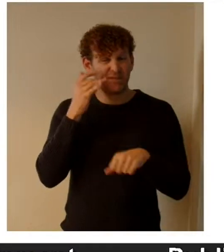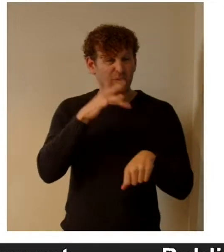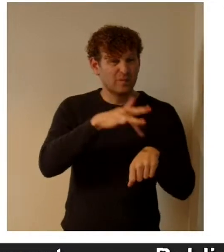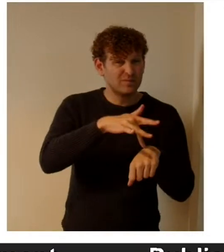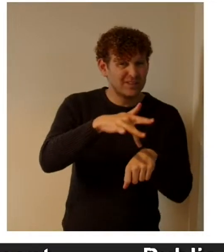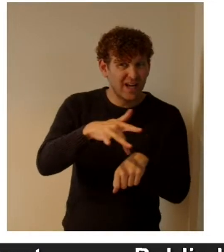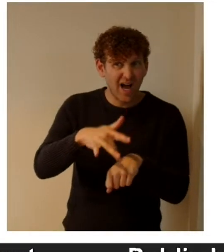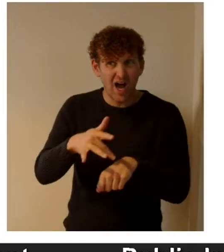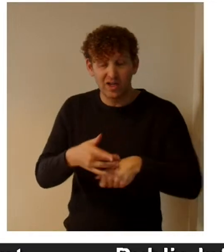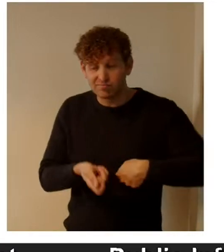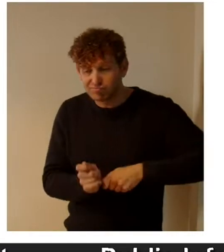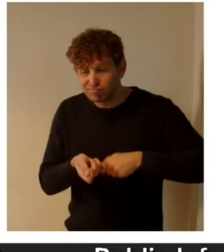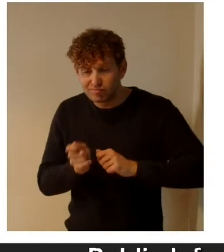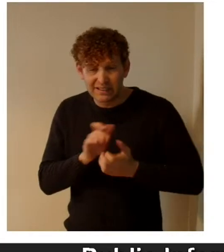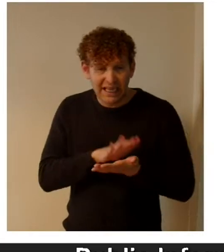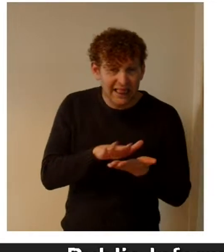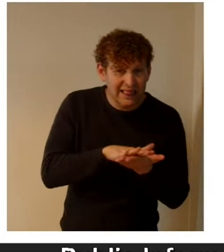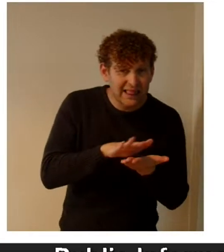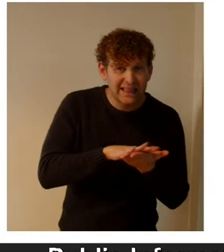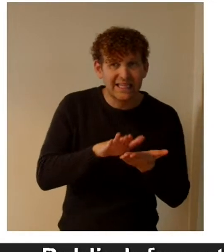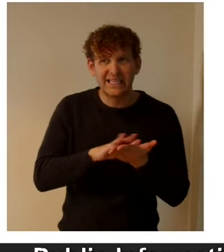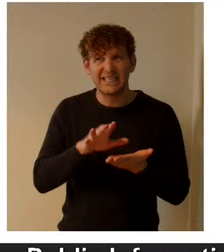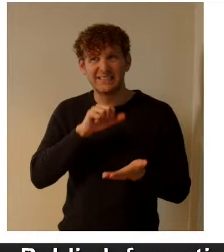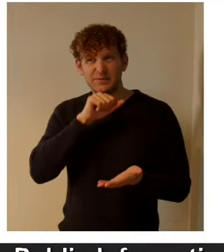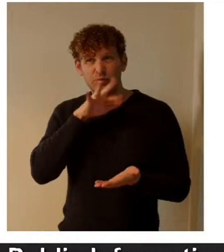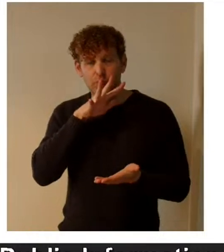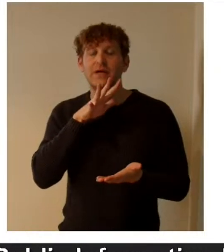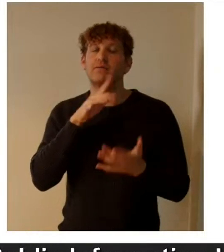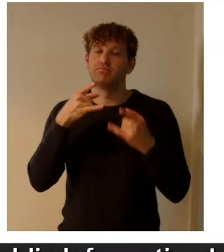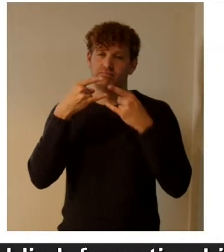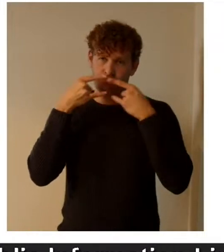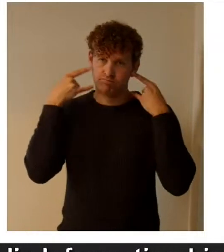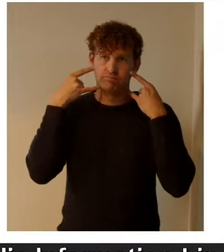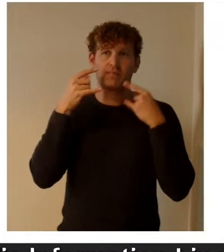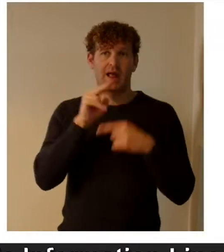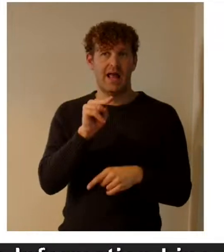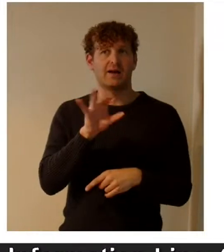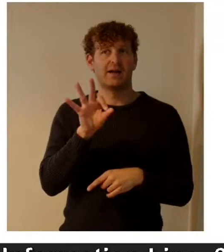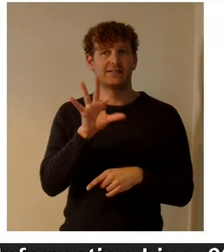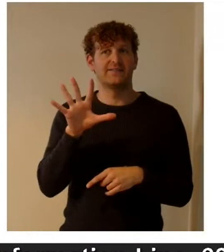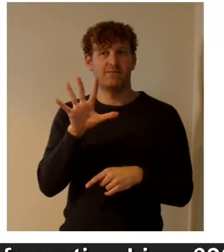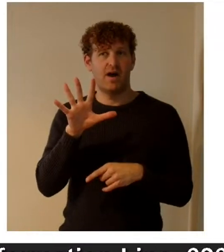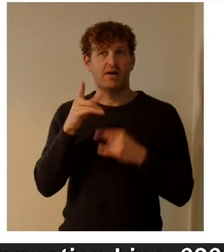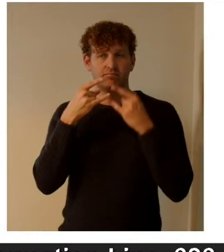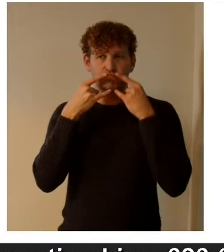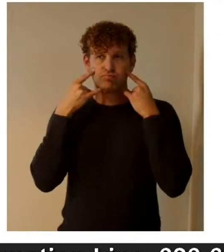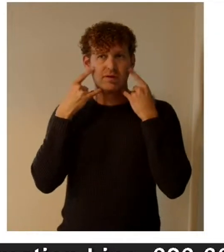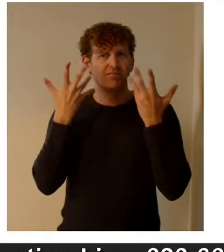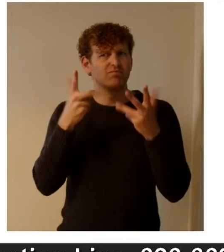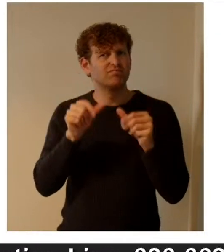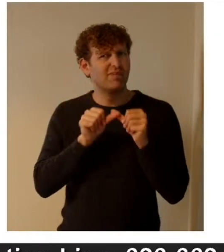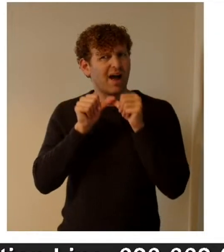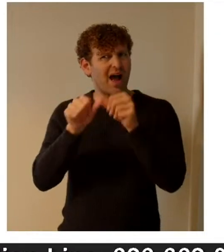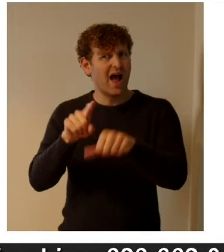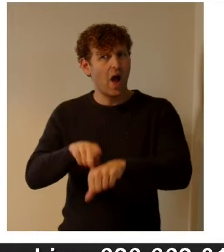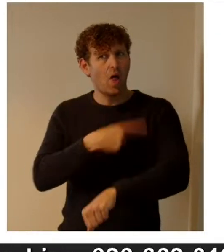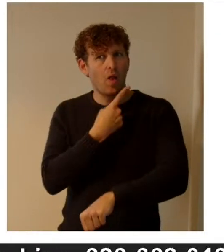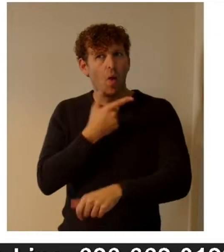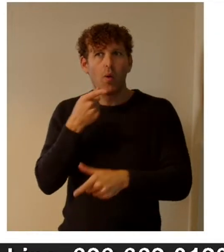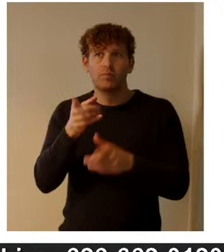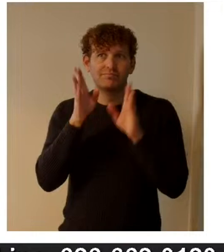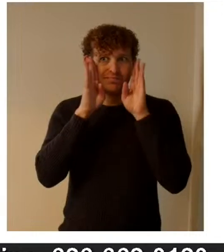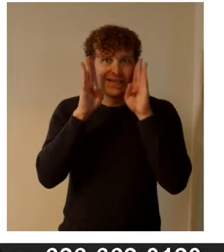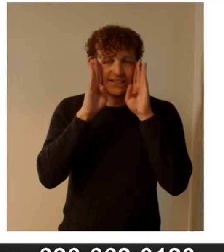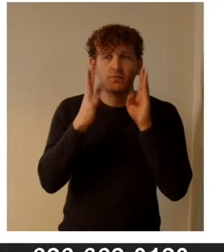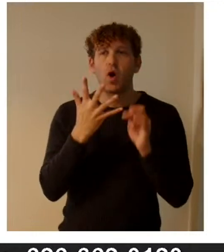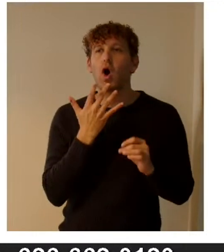a PM 2.5 N95 mask. And for how long? So the how long is again, pay attention to the colors. Let your human